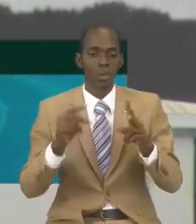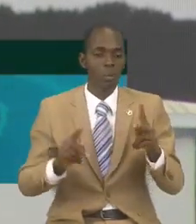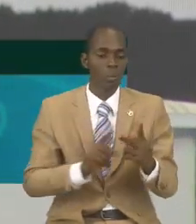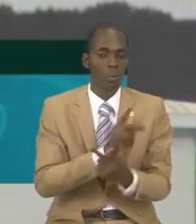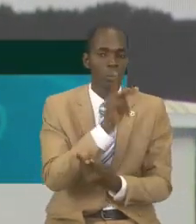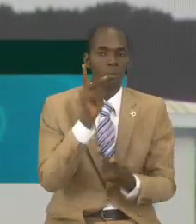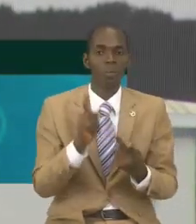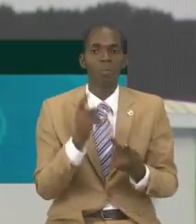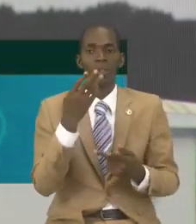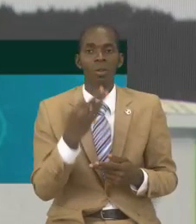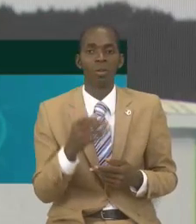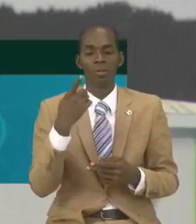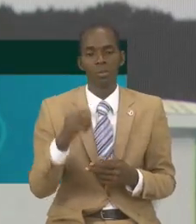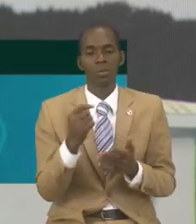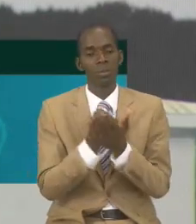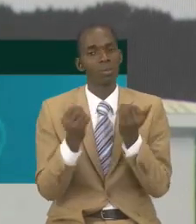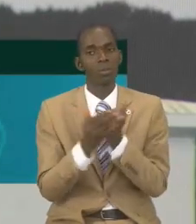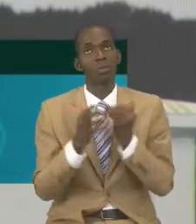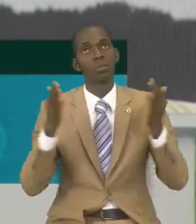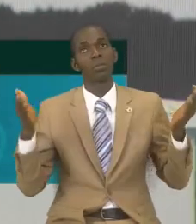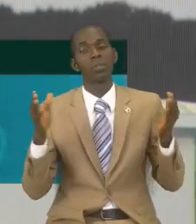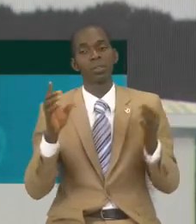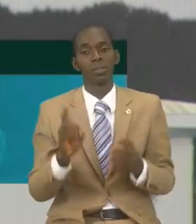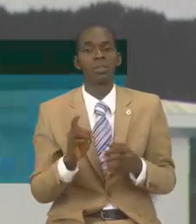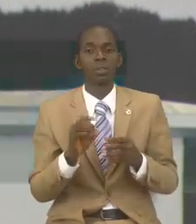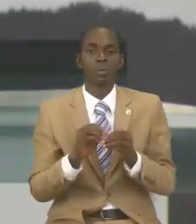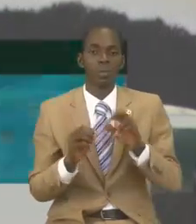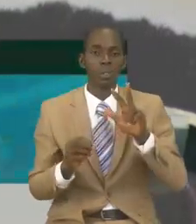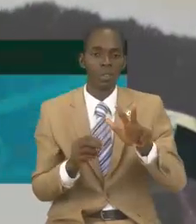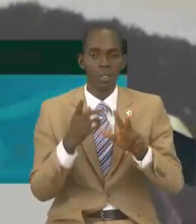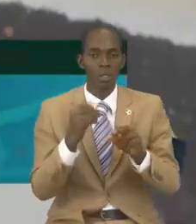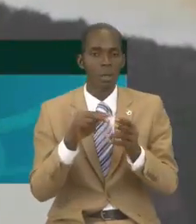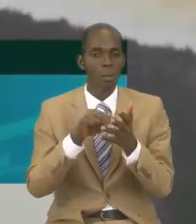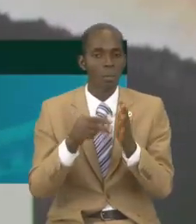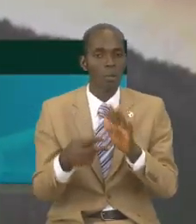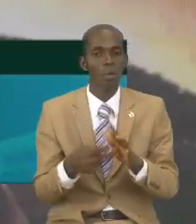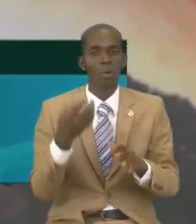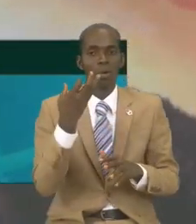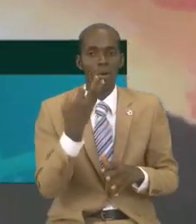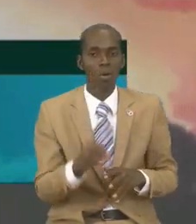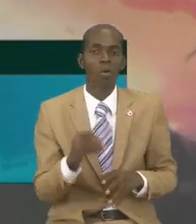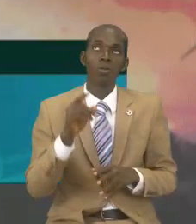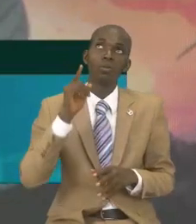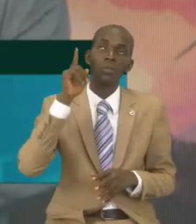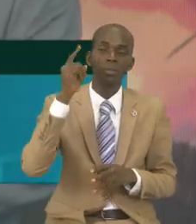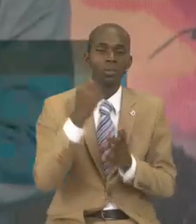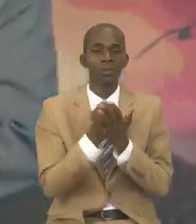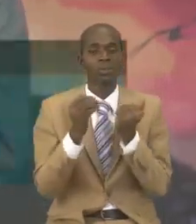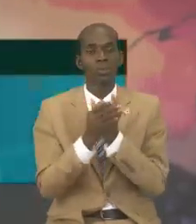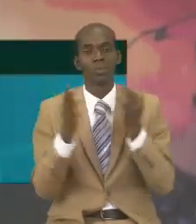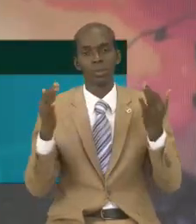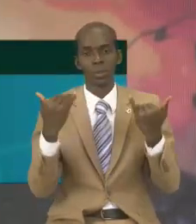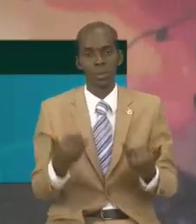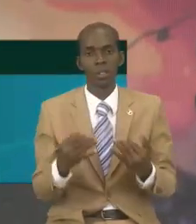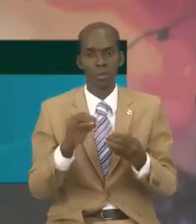the crucified. Number three, the purpose of his crucifixion. Number one,